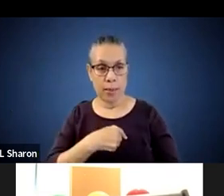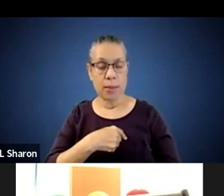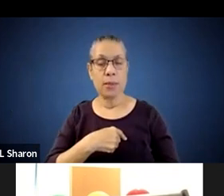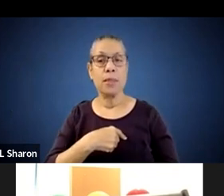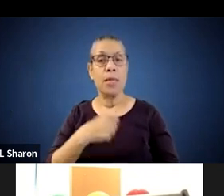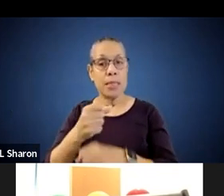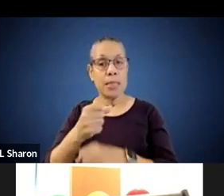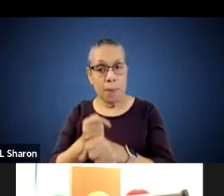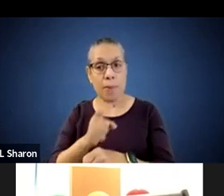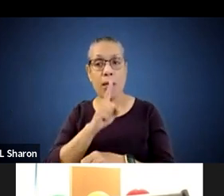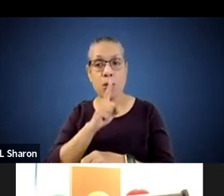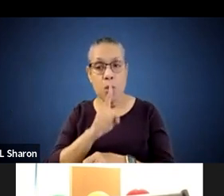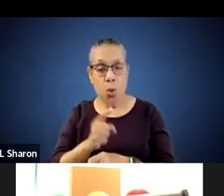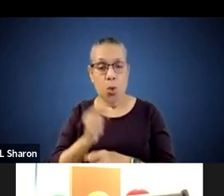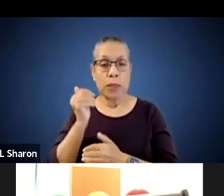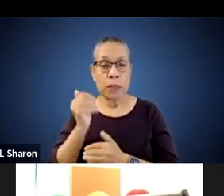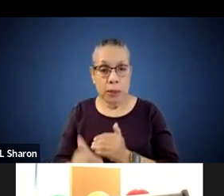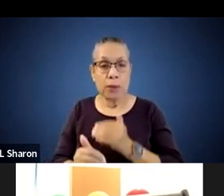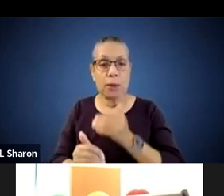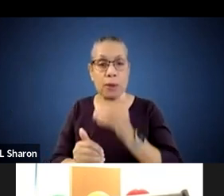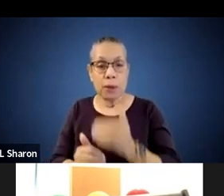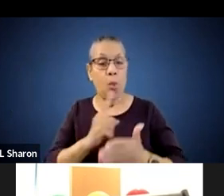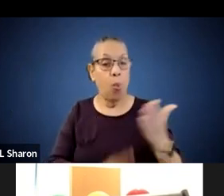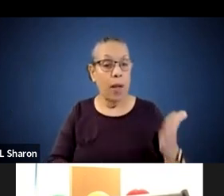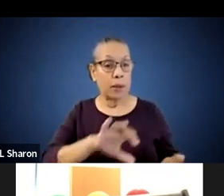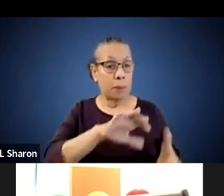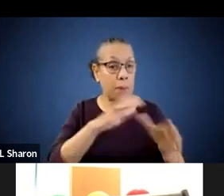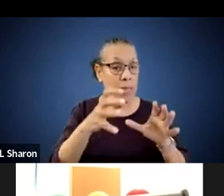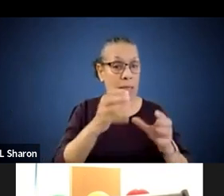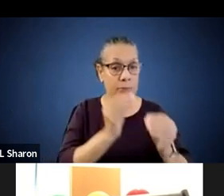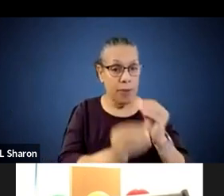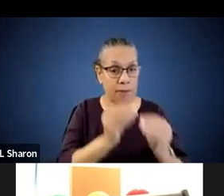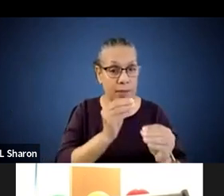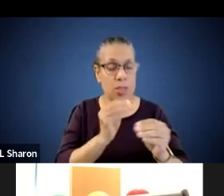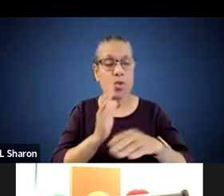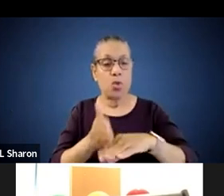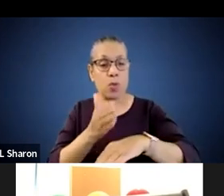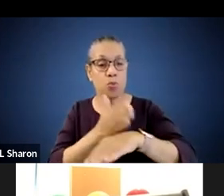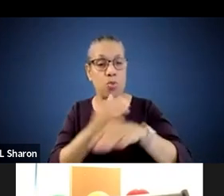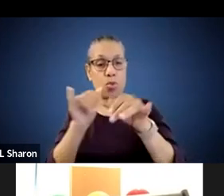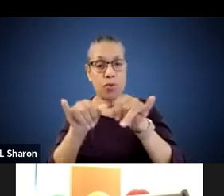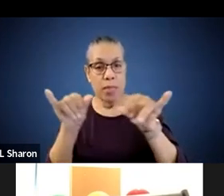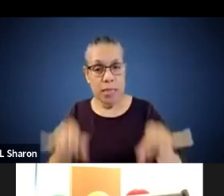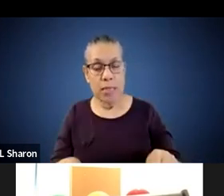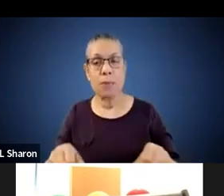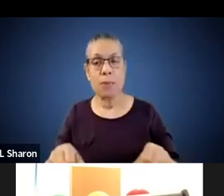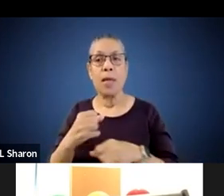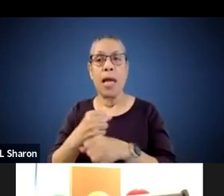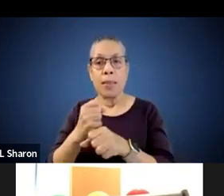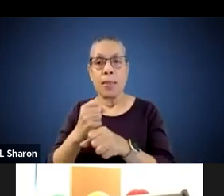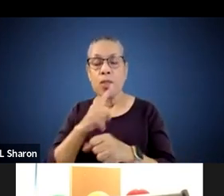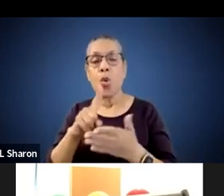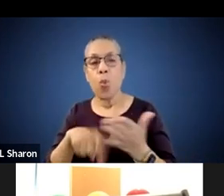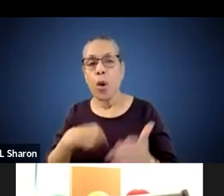try at each step to fix things that are not working to better systems and to to really try to think about what systems change